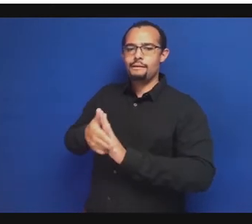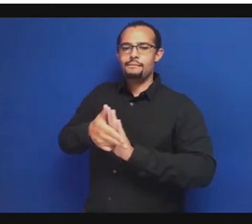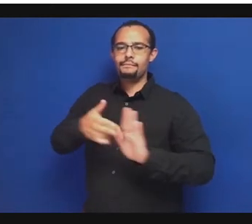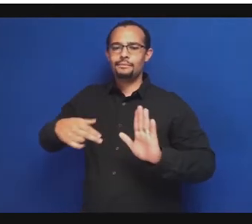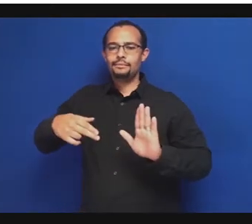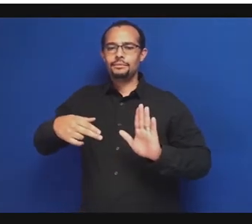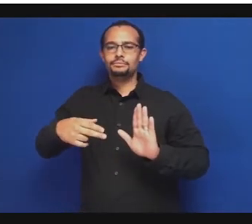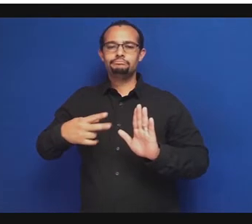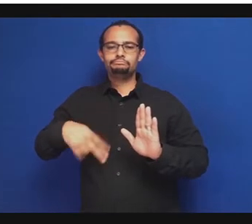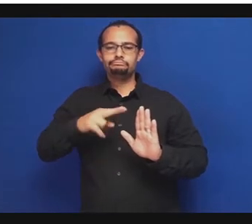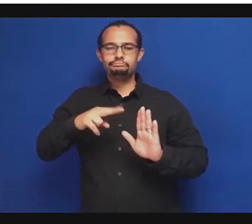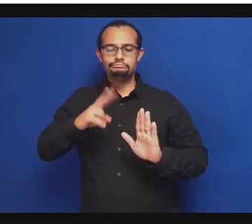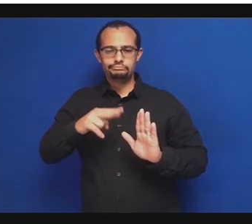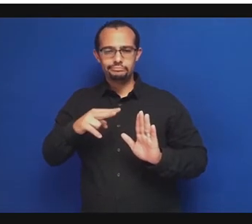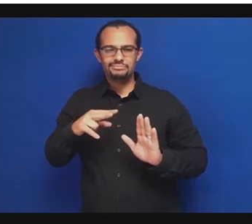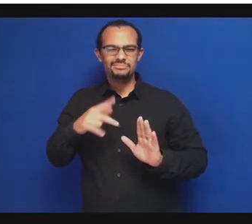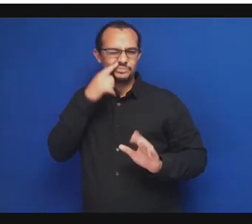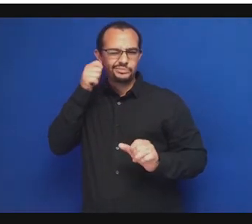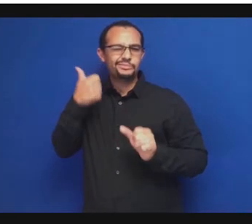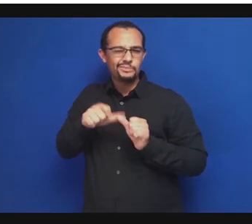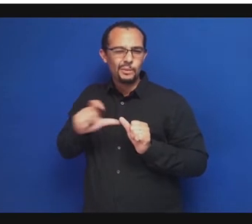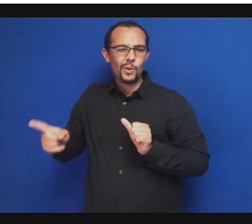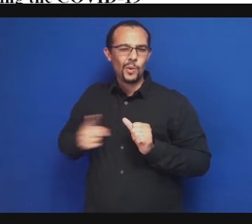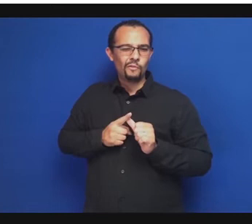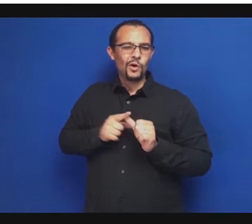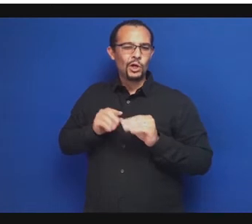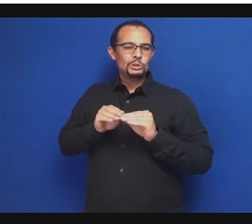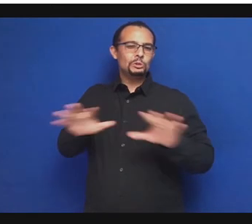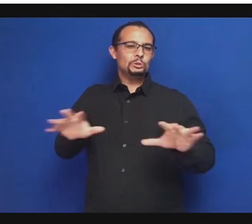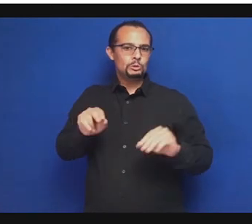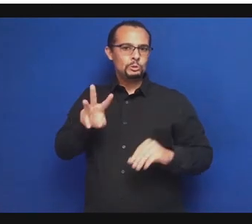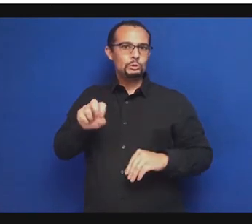experiencing stigma at this time.